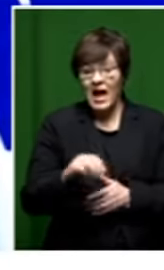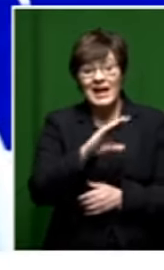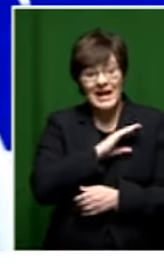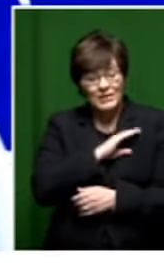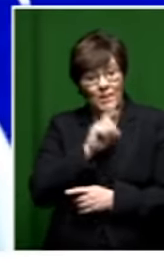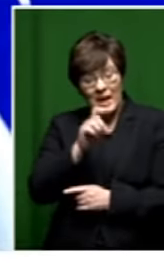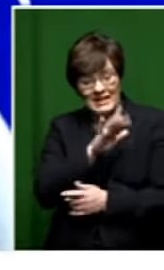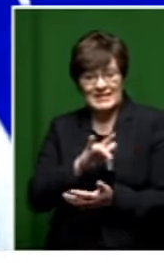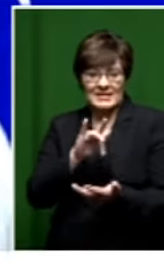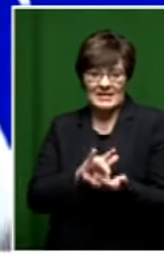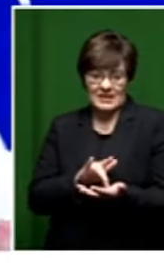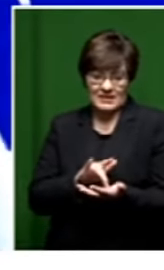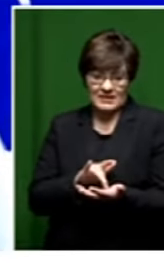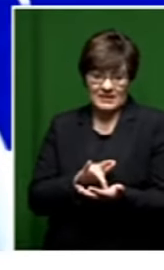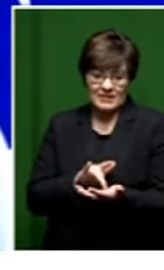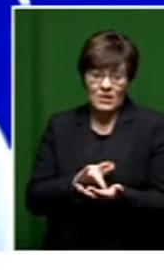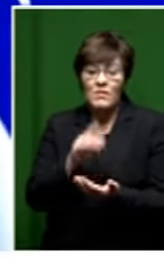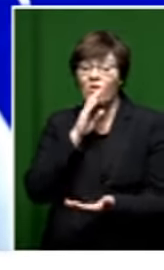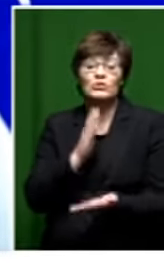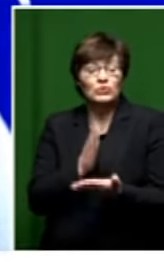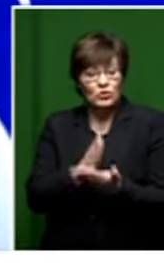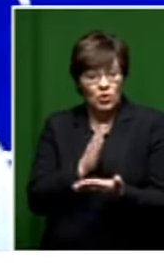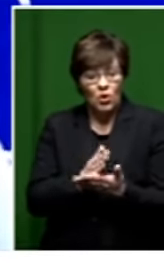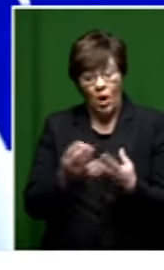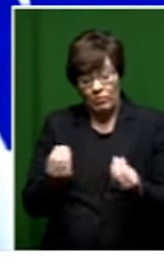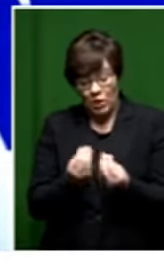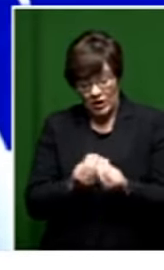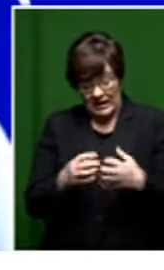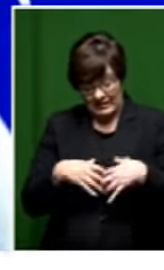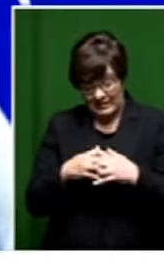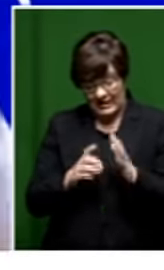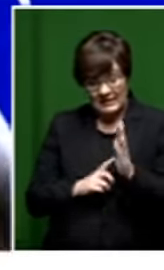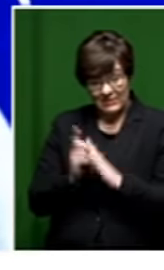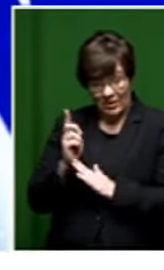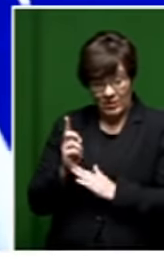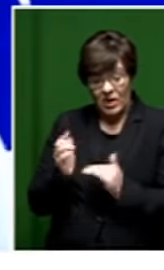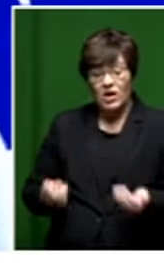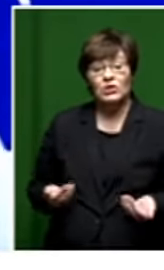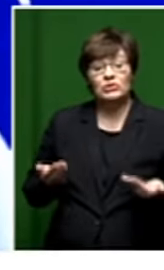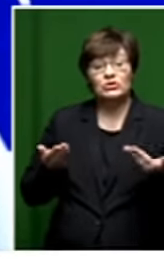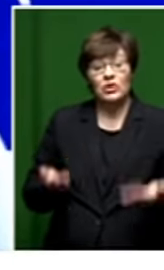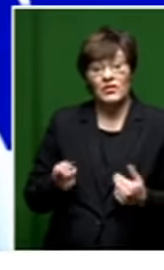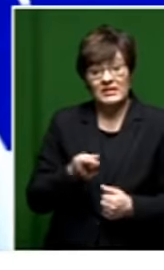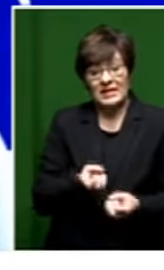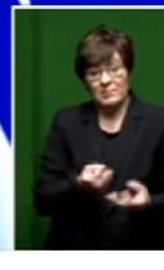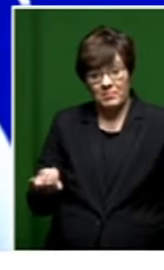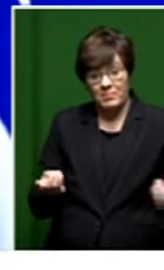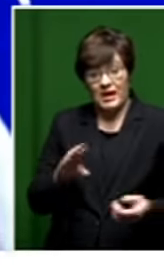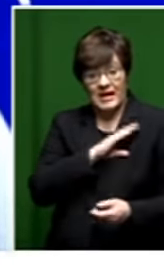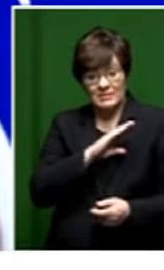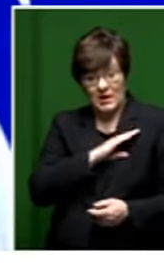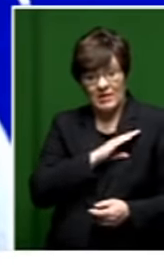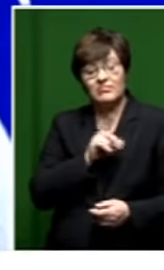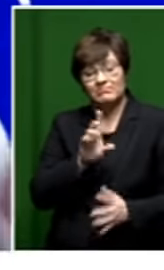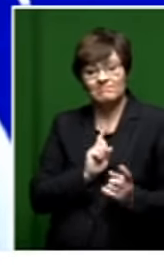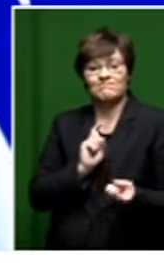must be at the center. You must make sure that the products that you develop, that the services that you render to the customer,